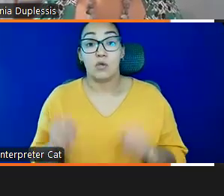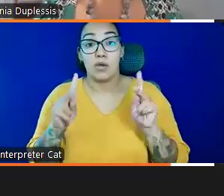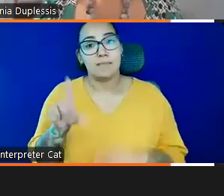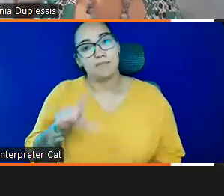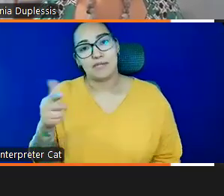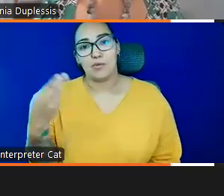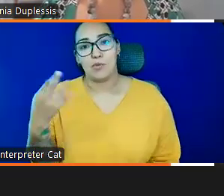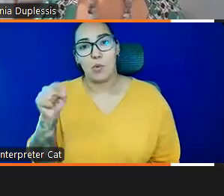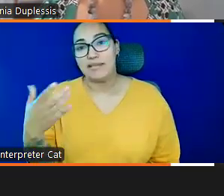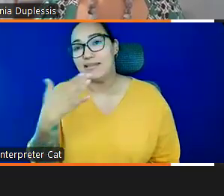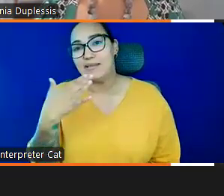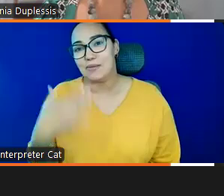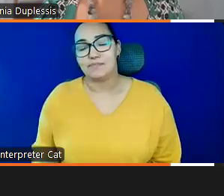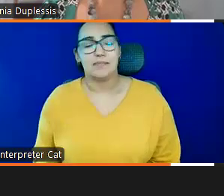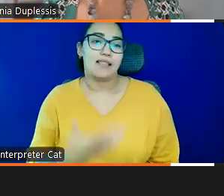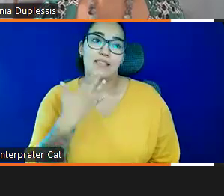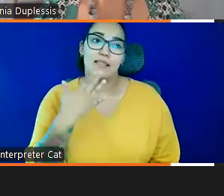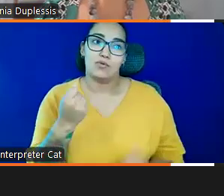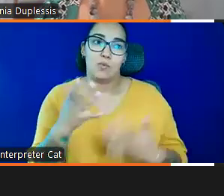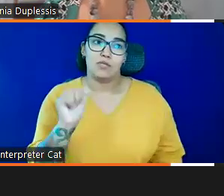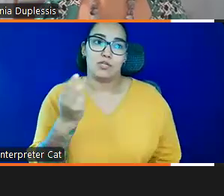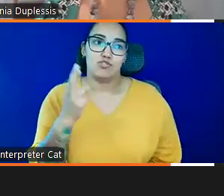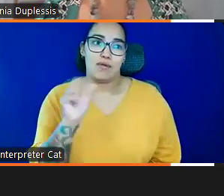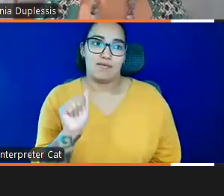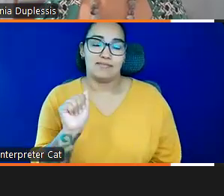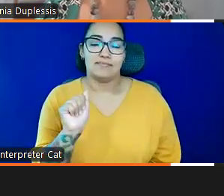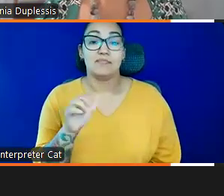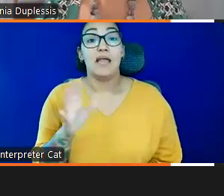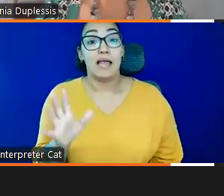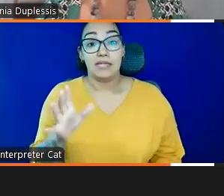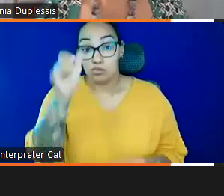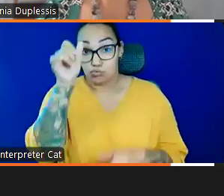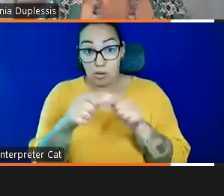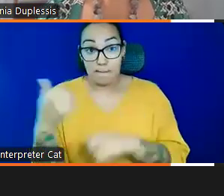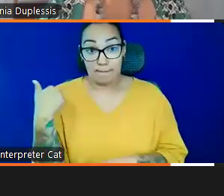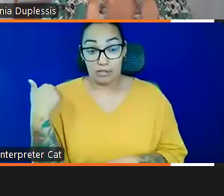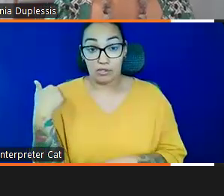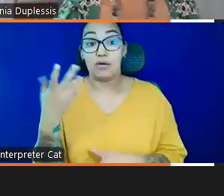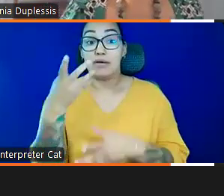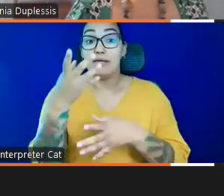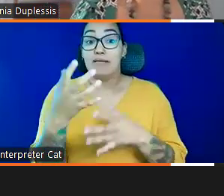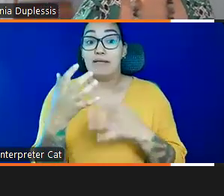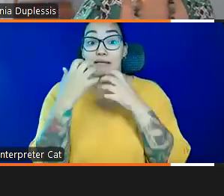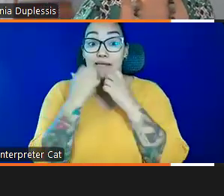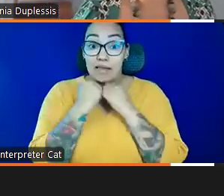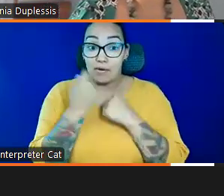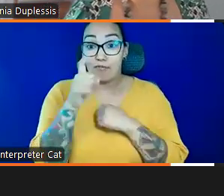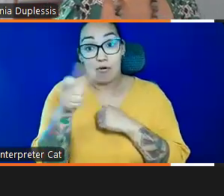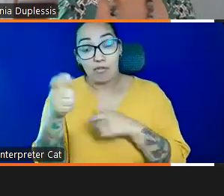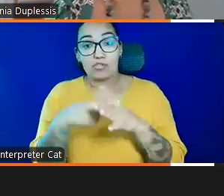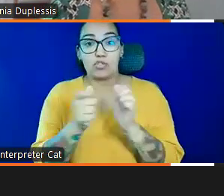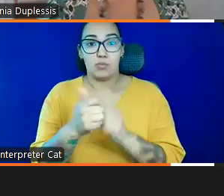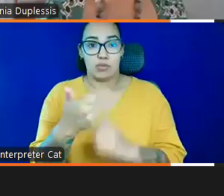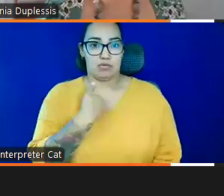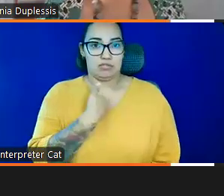Thank you. Thank you so much, Andrea. And just a reminder that caring for others starts with us. It's important